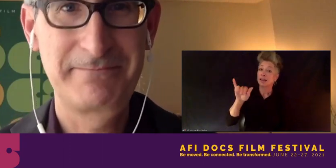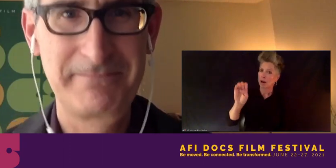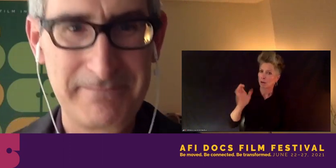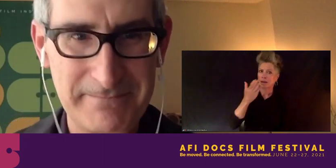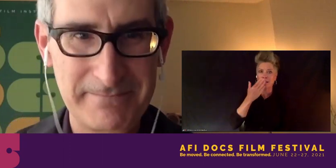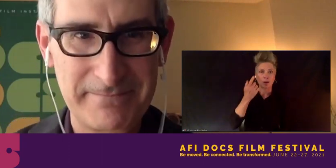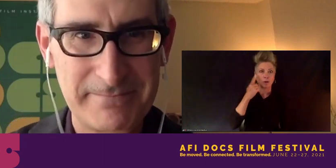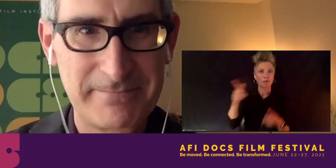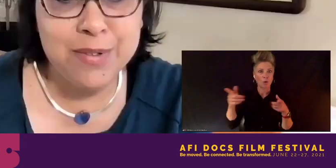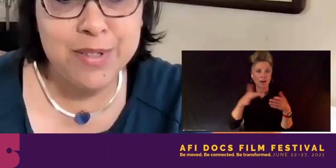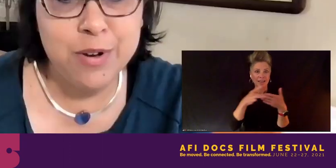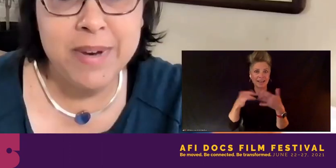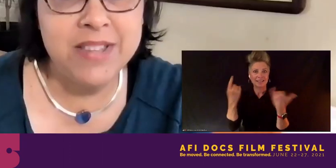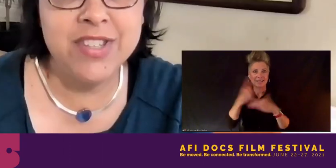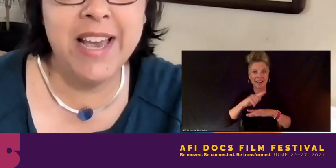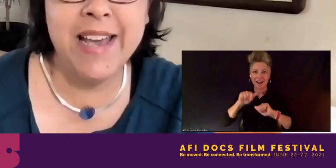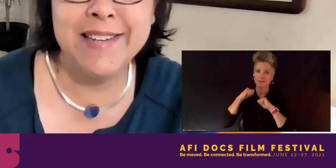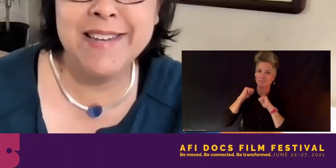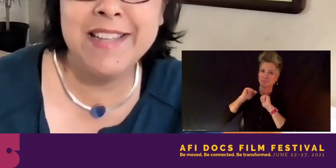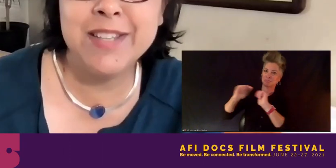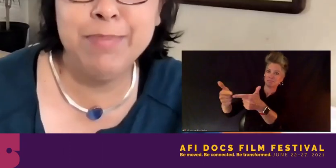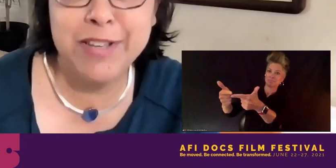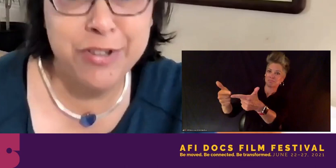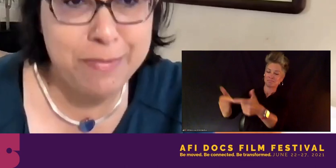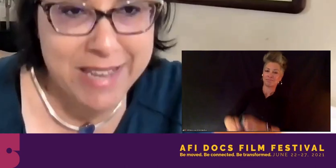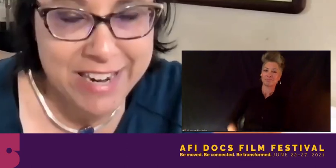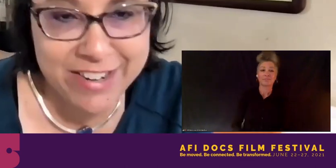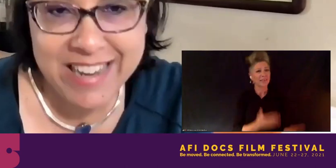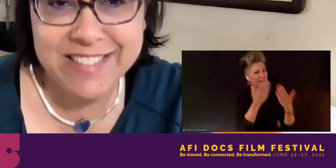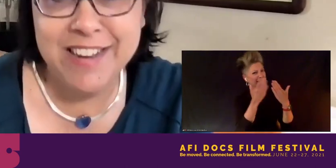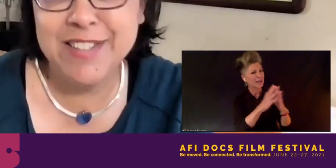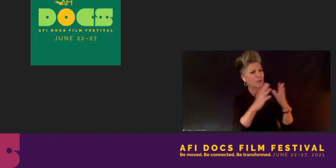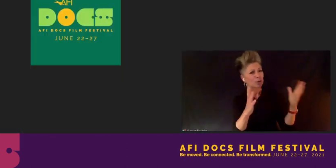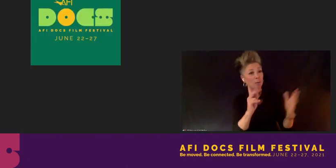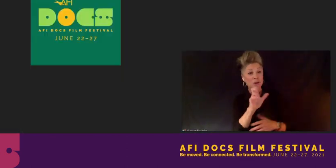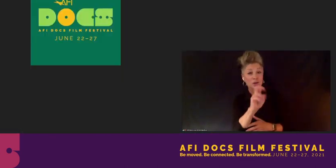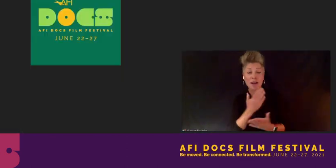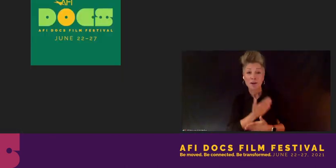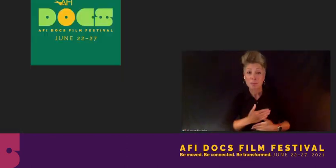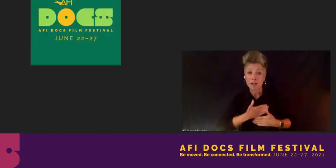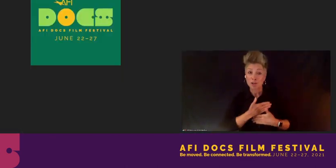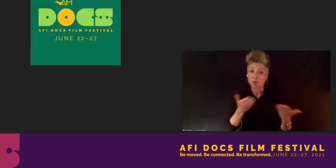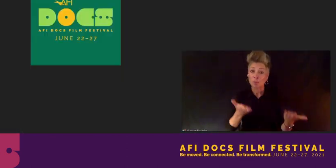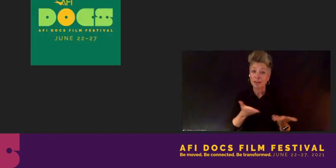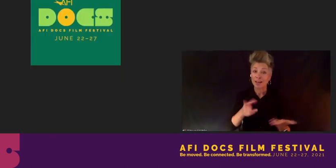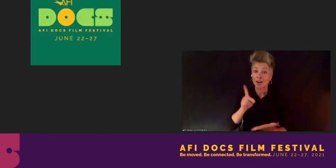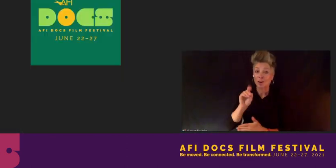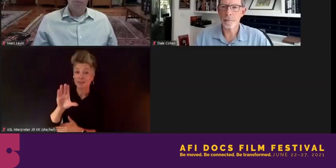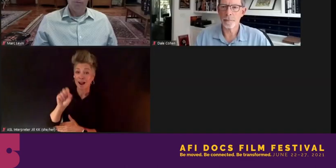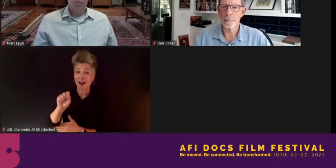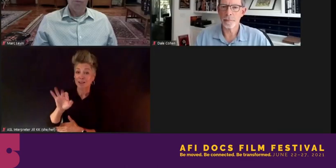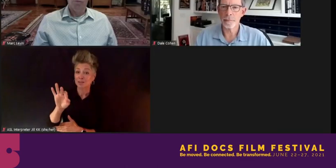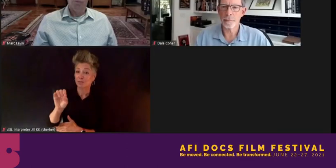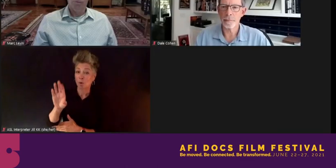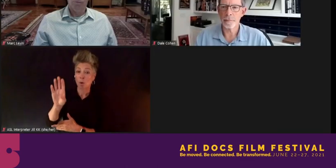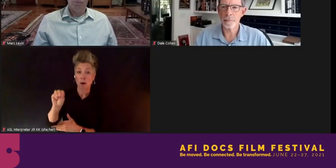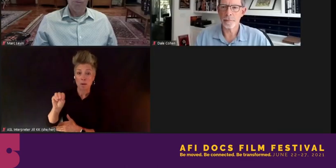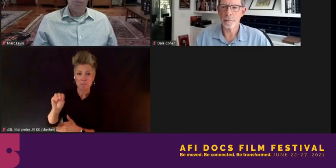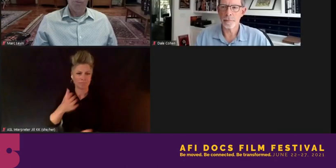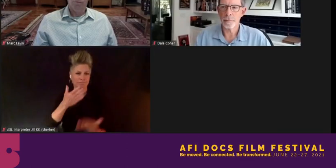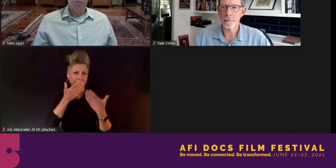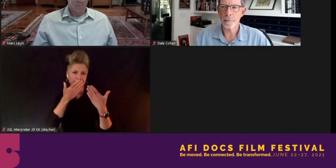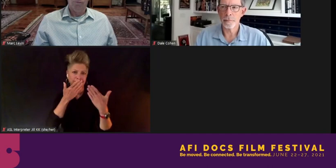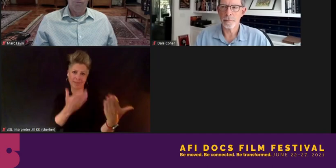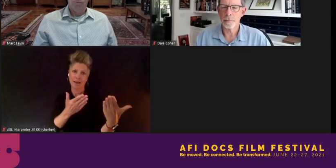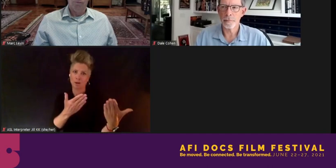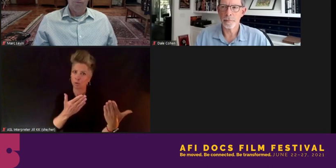away. Thank you so much, Ken. It's a pleasure to be here at DocsForum, so welcome to all of you, and thank you for joining us.